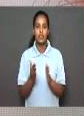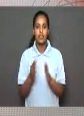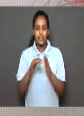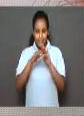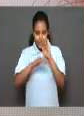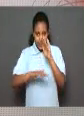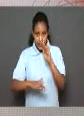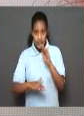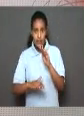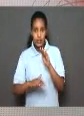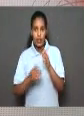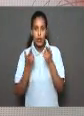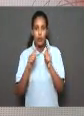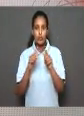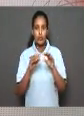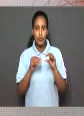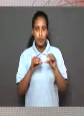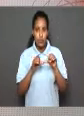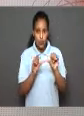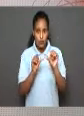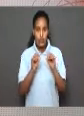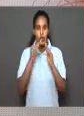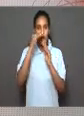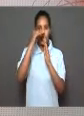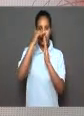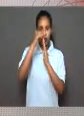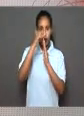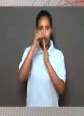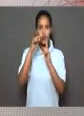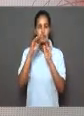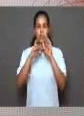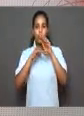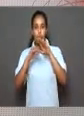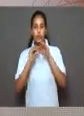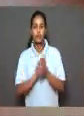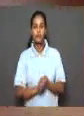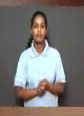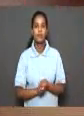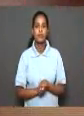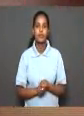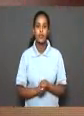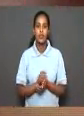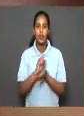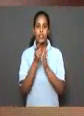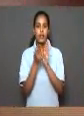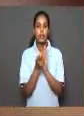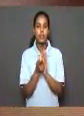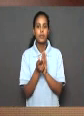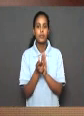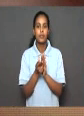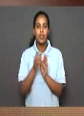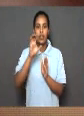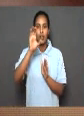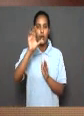electronegativity decreases when we move from the top to the bottom. For